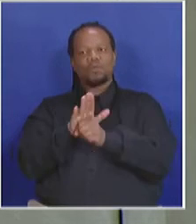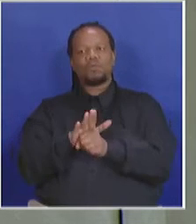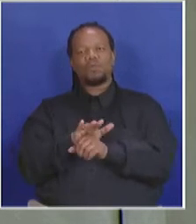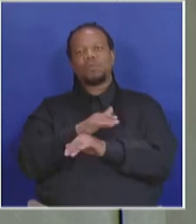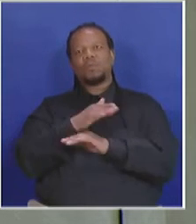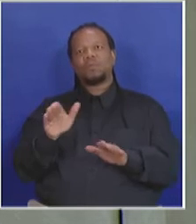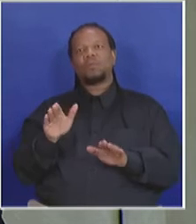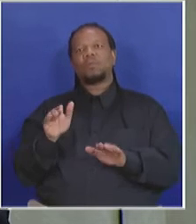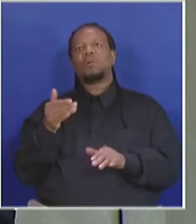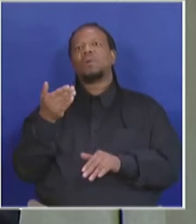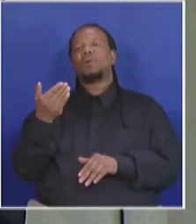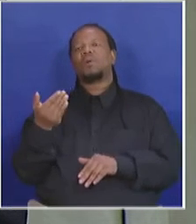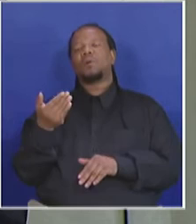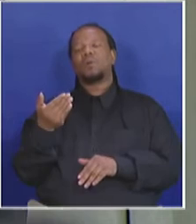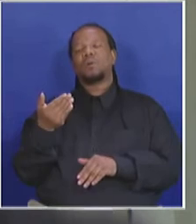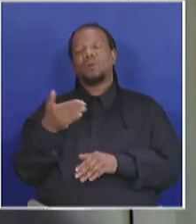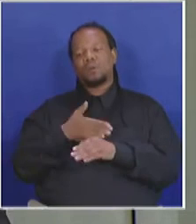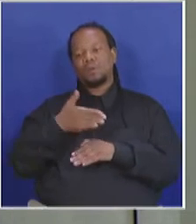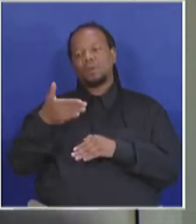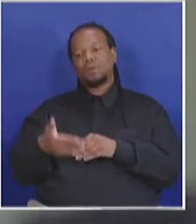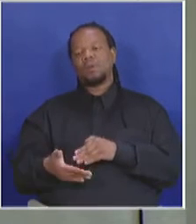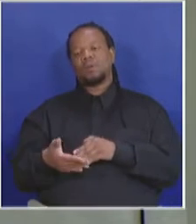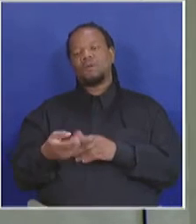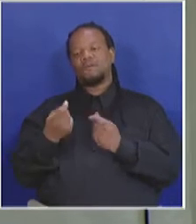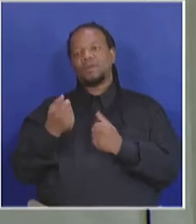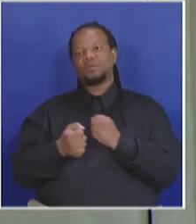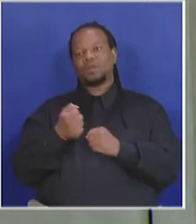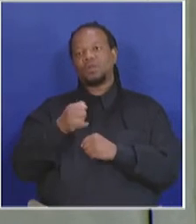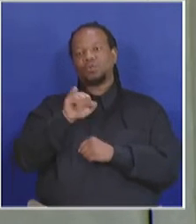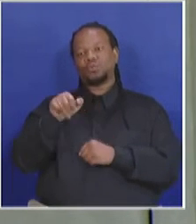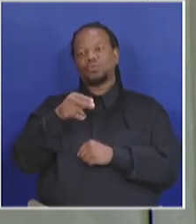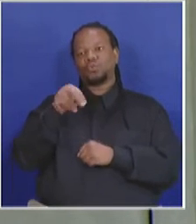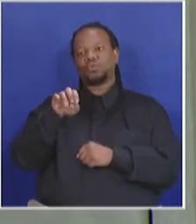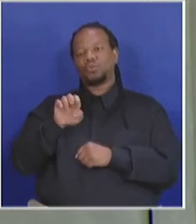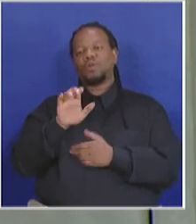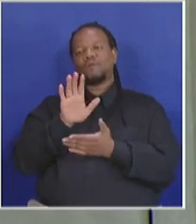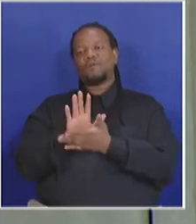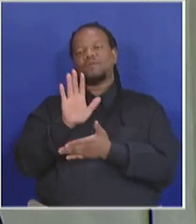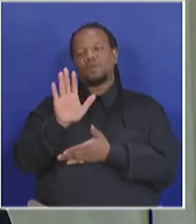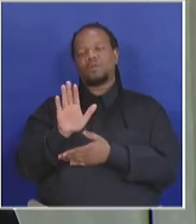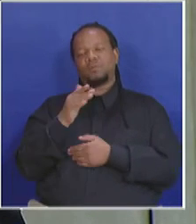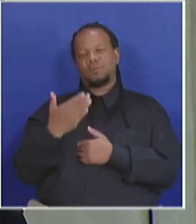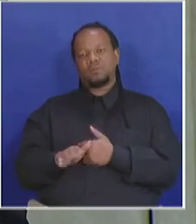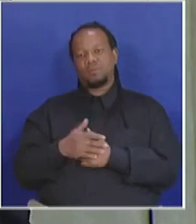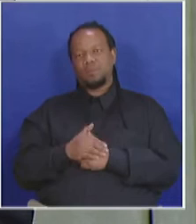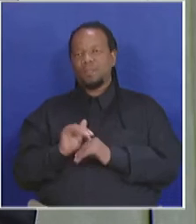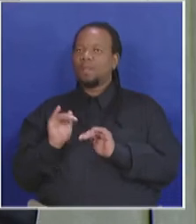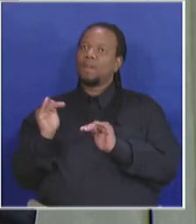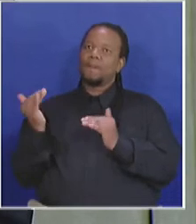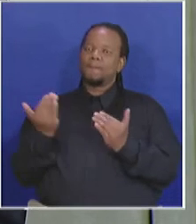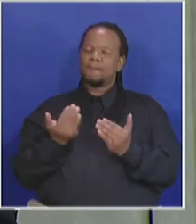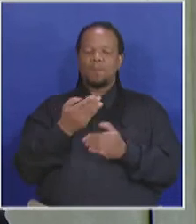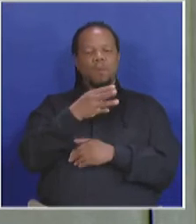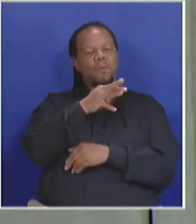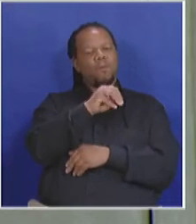MIG at the end of the financial year, June 2015. Dr. J.S. Moroka and